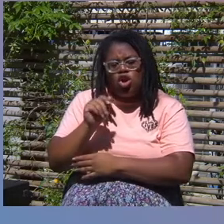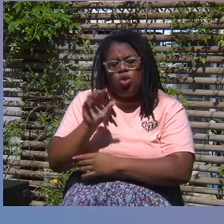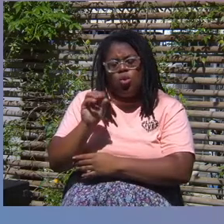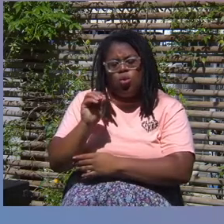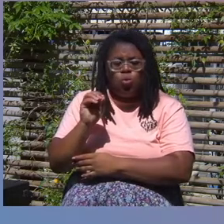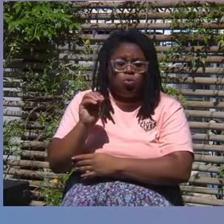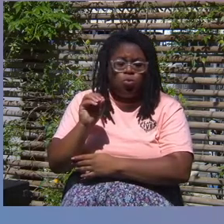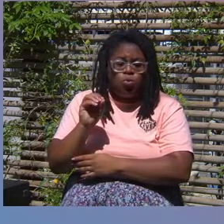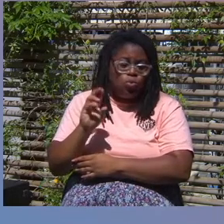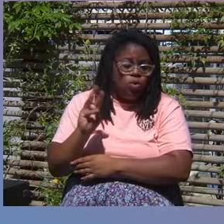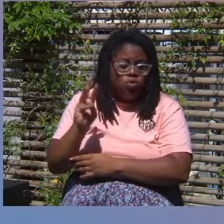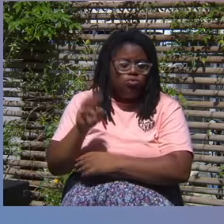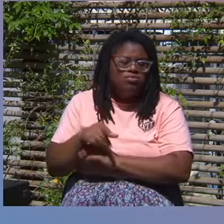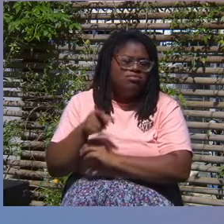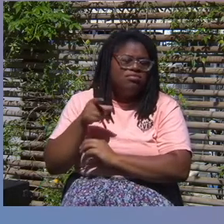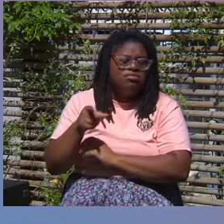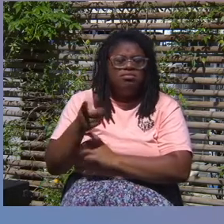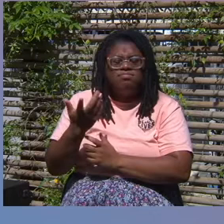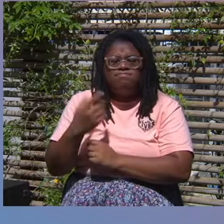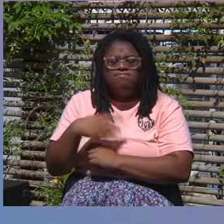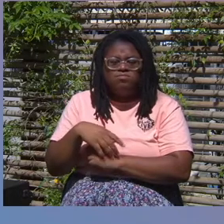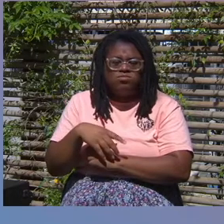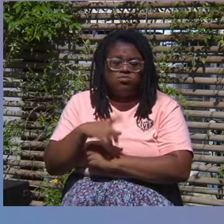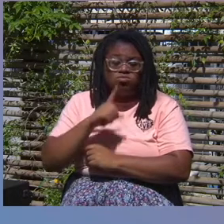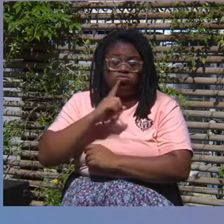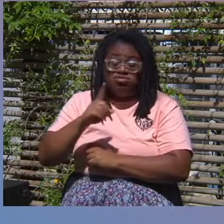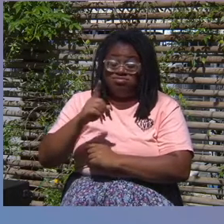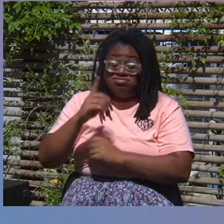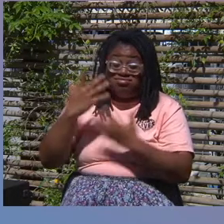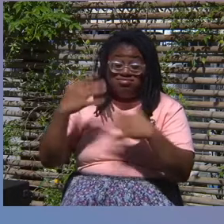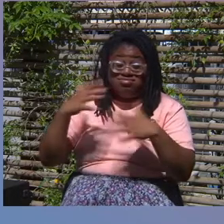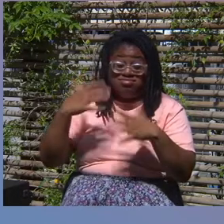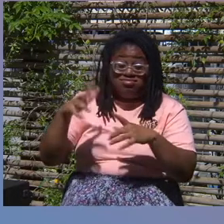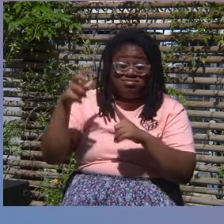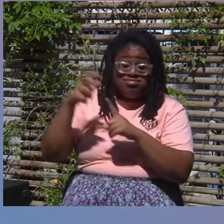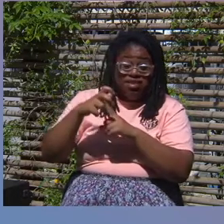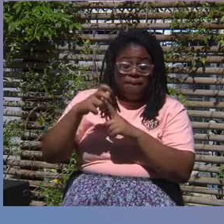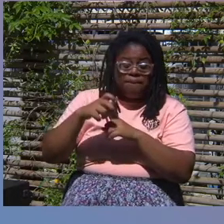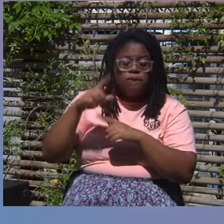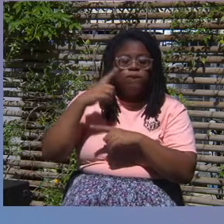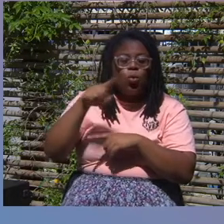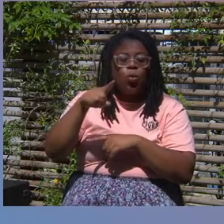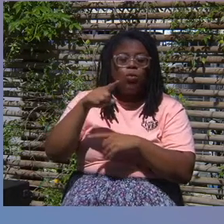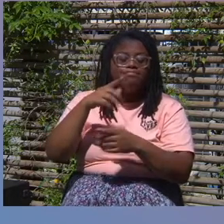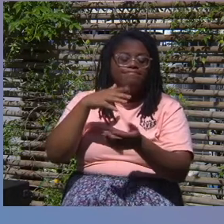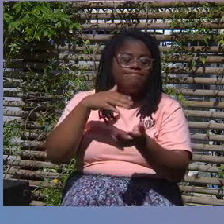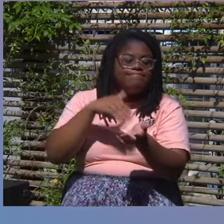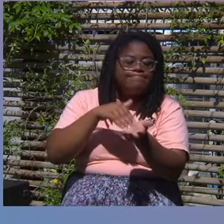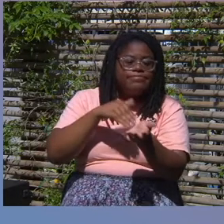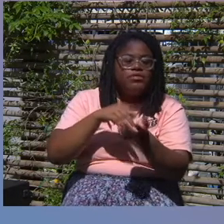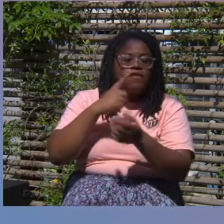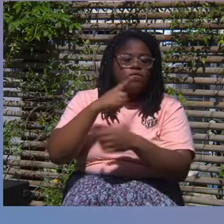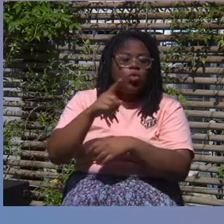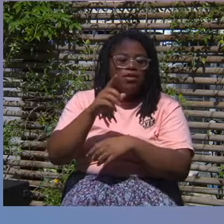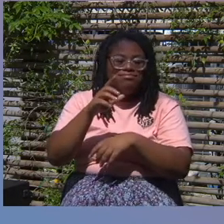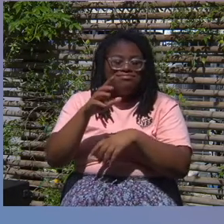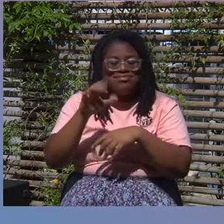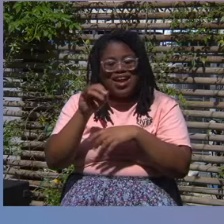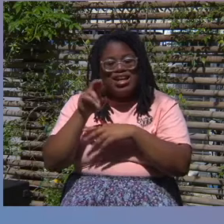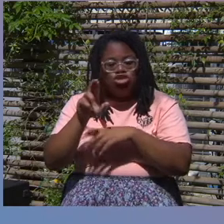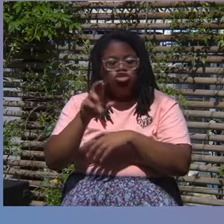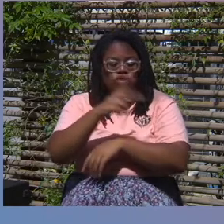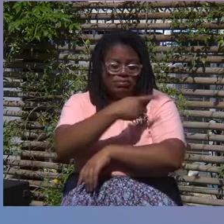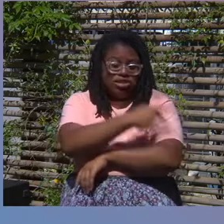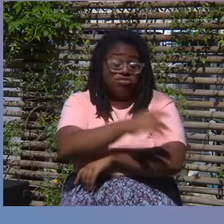Lawrence Perot, who's a great oncologist, world-famous oncologist, cancer patients. So dance, it was one of the